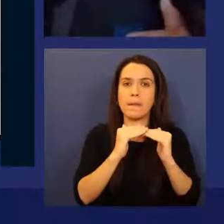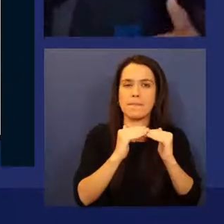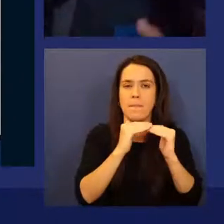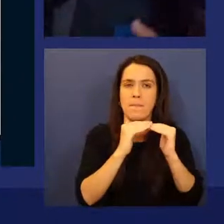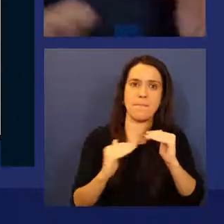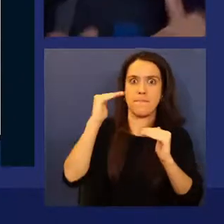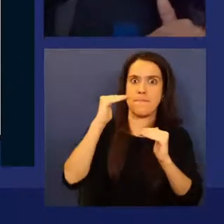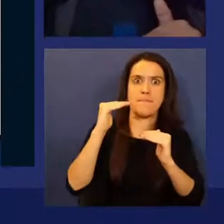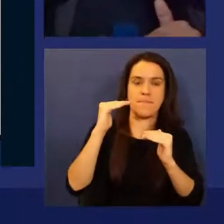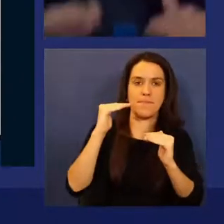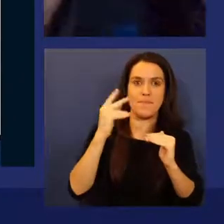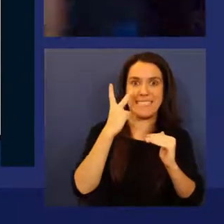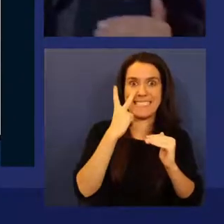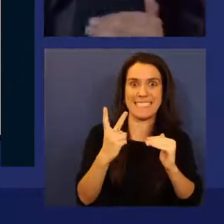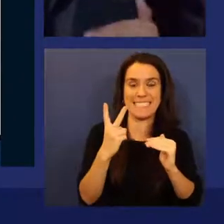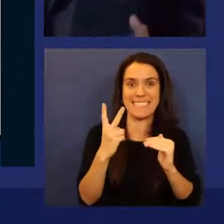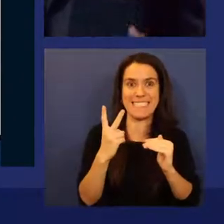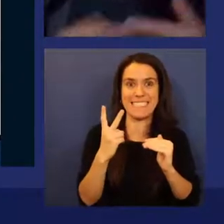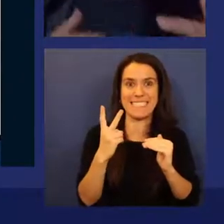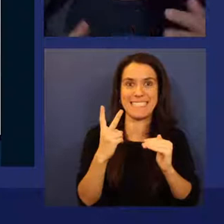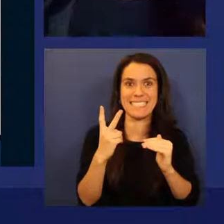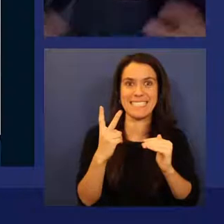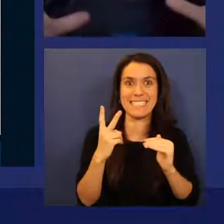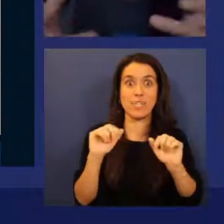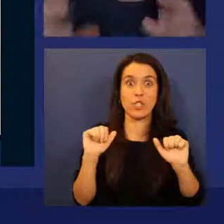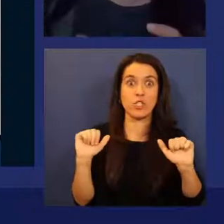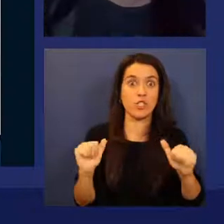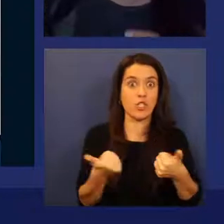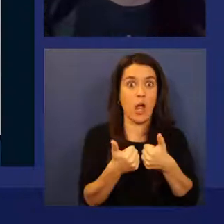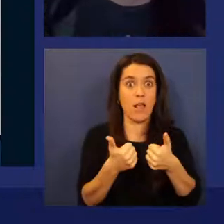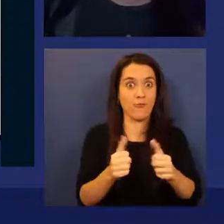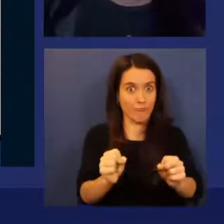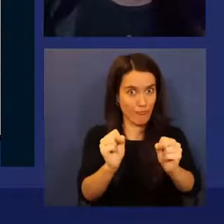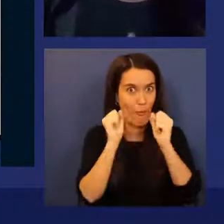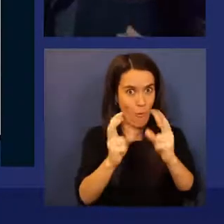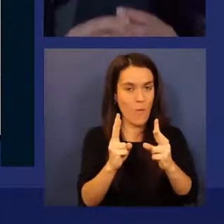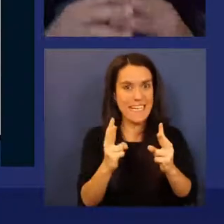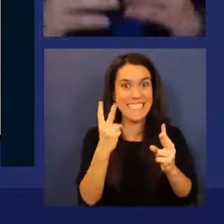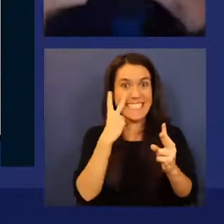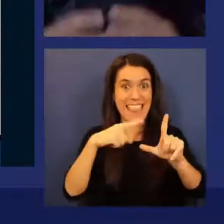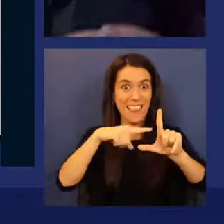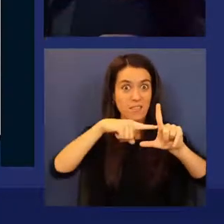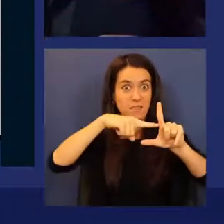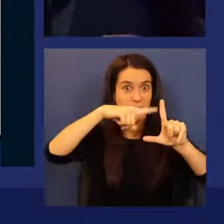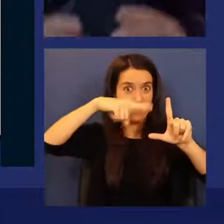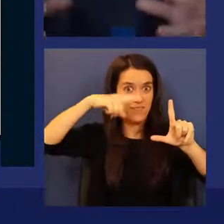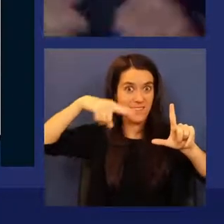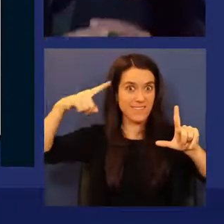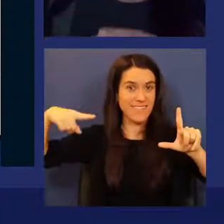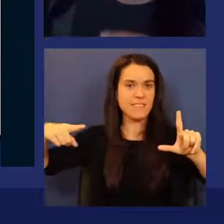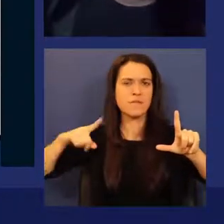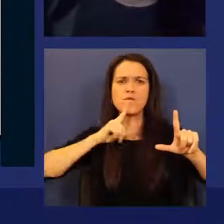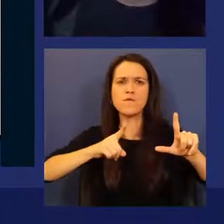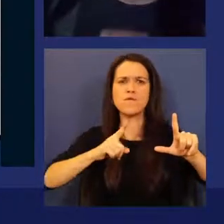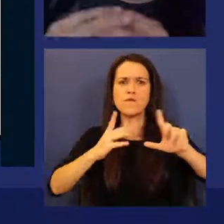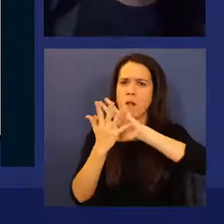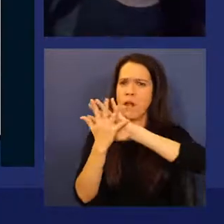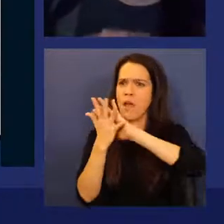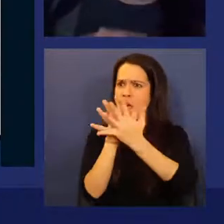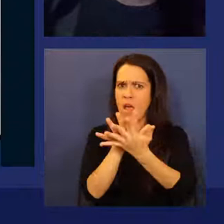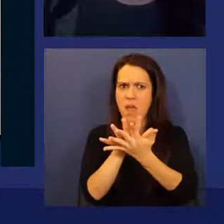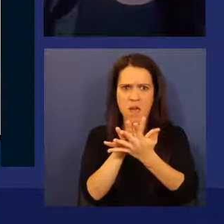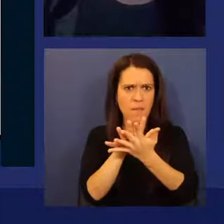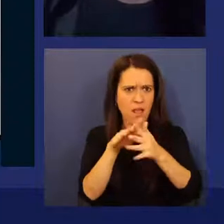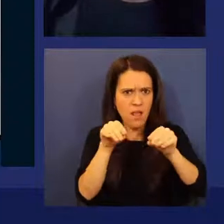Gauntlet thrown, challenge accepted. We want to take our statistical models and apply constructs